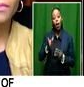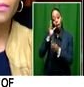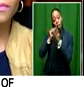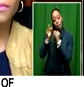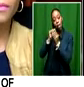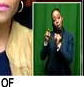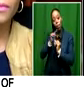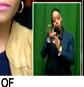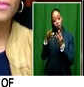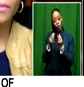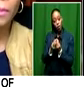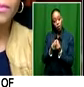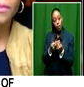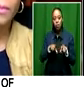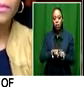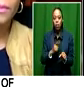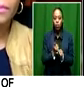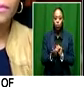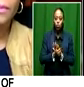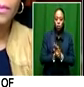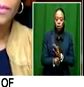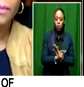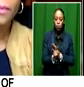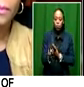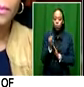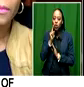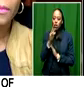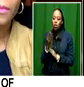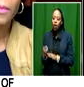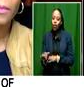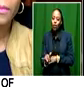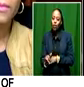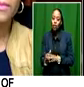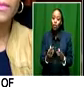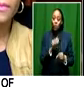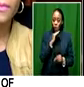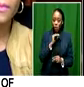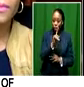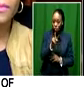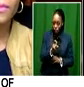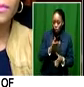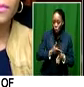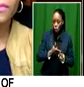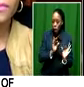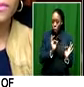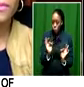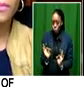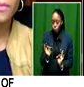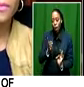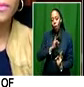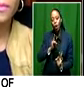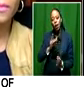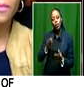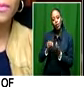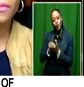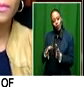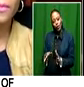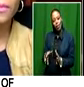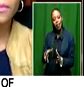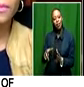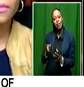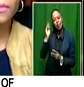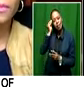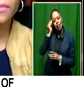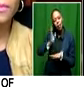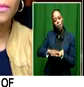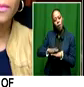learning of all of this and the skills that our teachers have. Are they doing a good enough job to keep students and learners